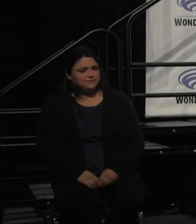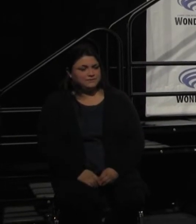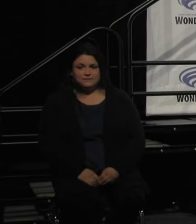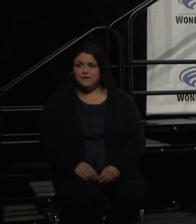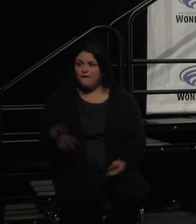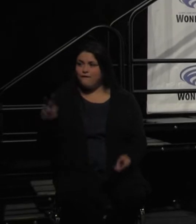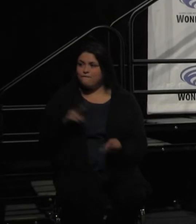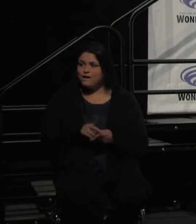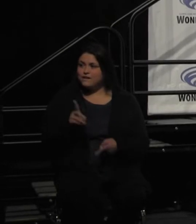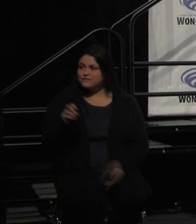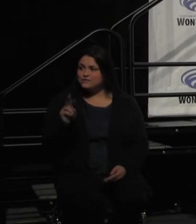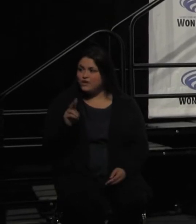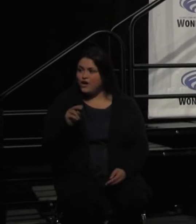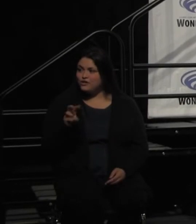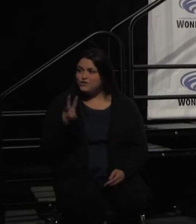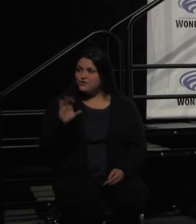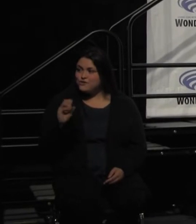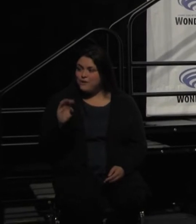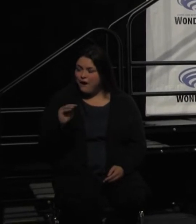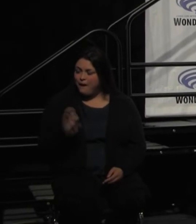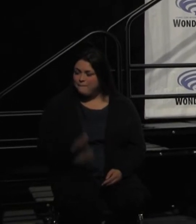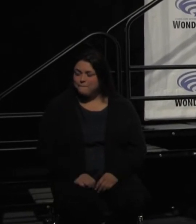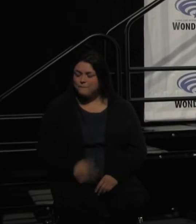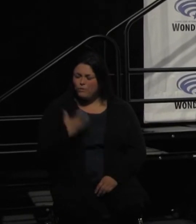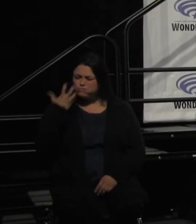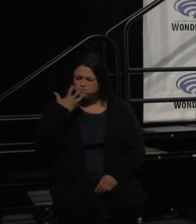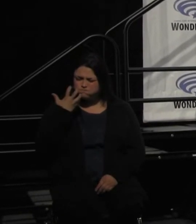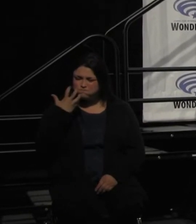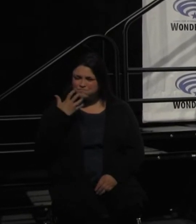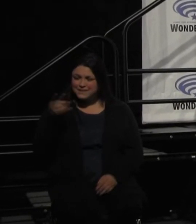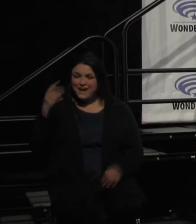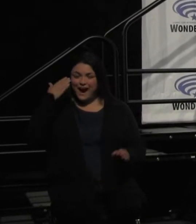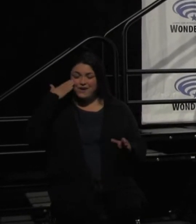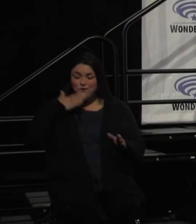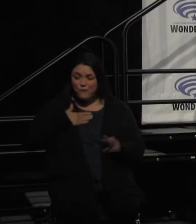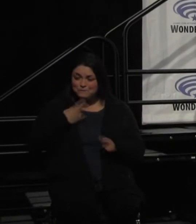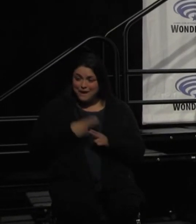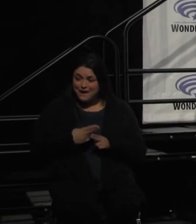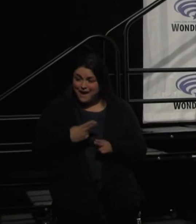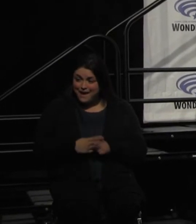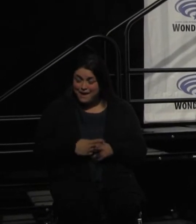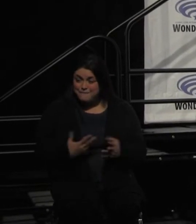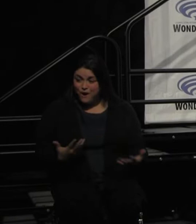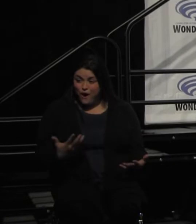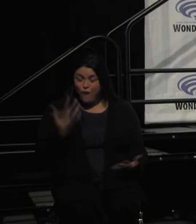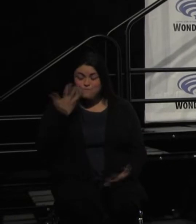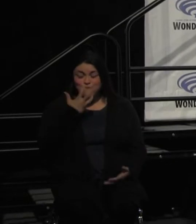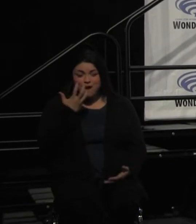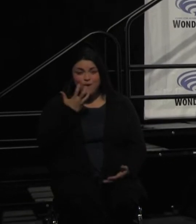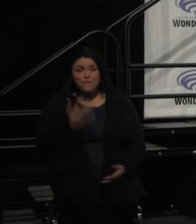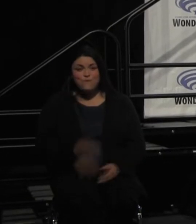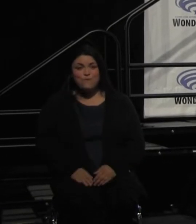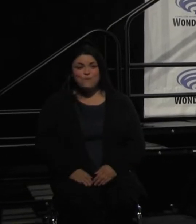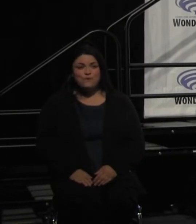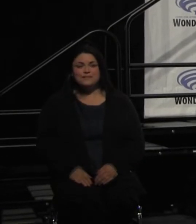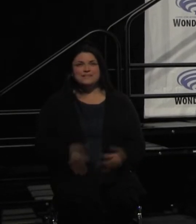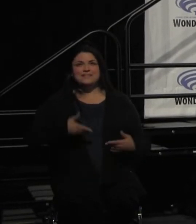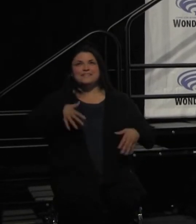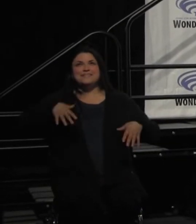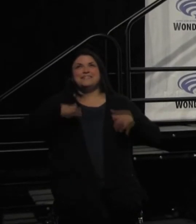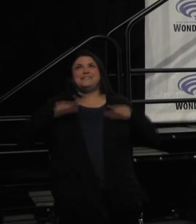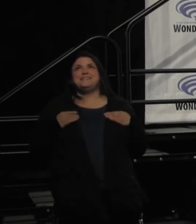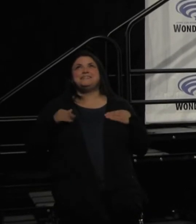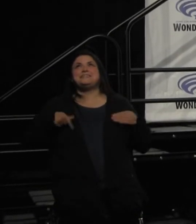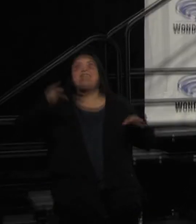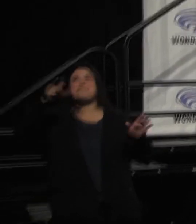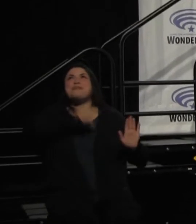it's Don Newcomb. Don Newcomb knows my name. Wow, take me, Lord, take me